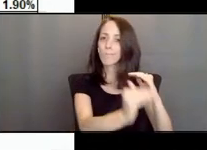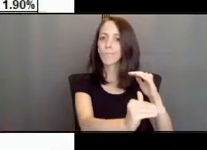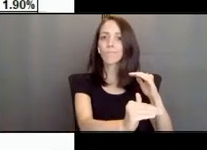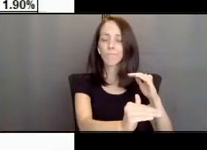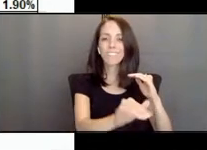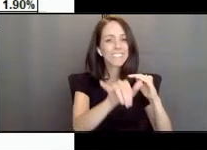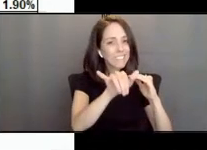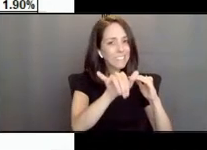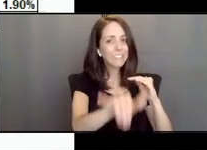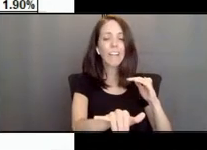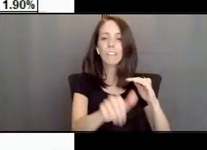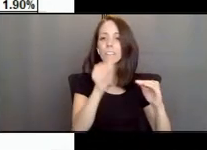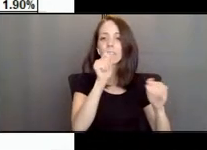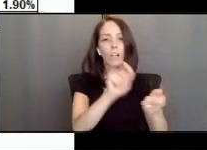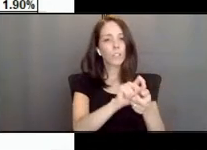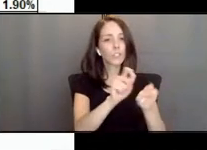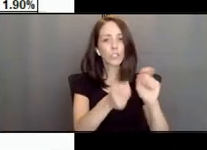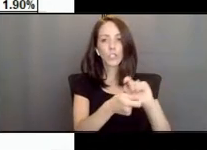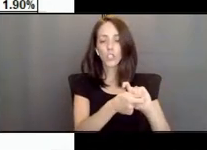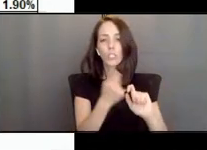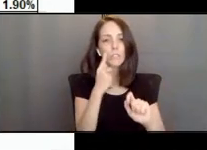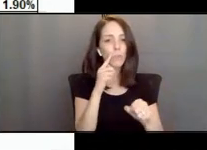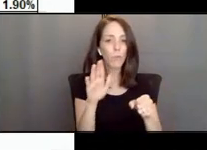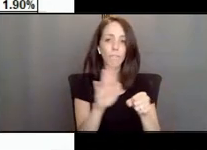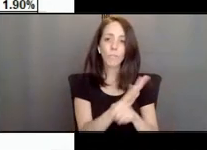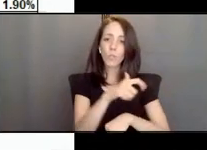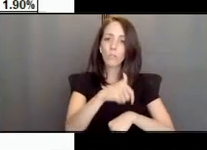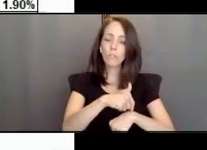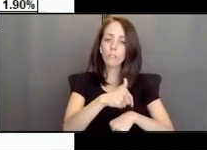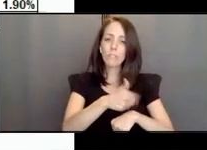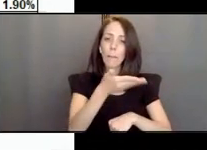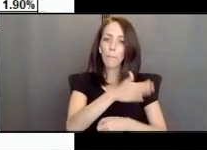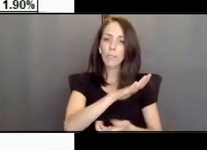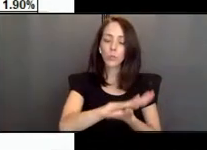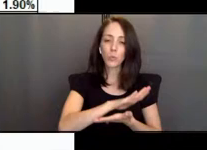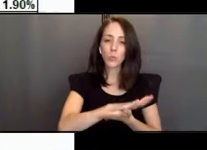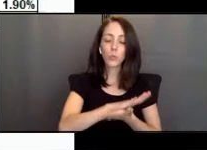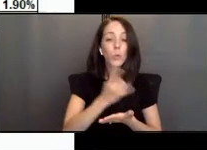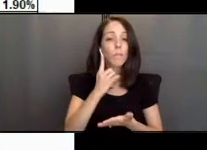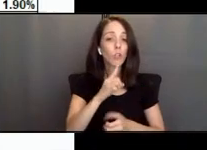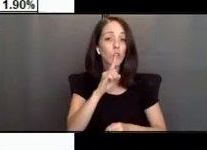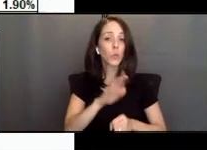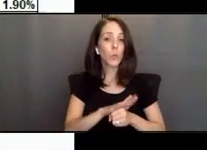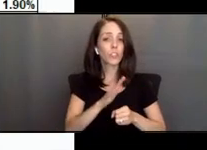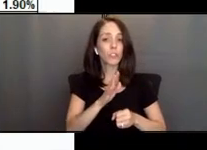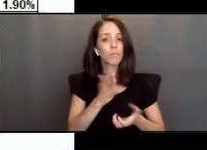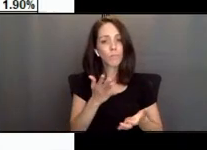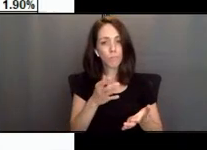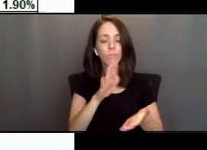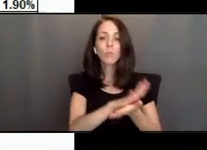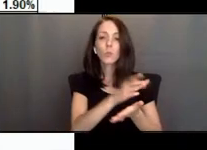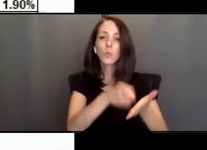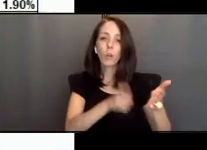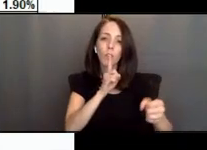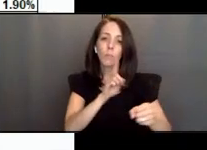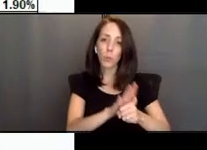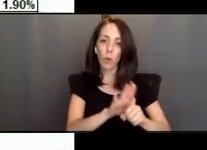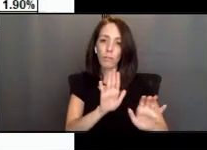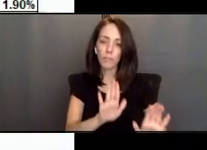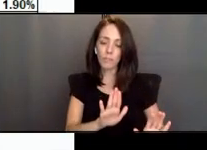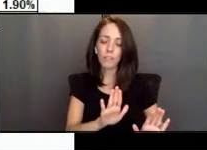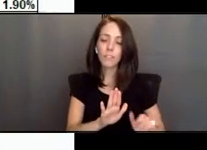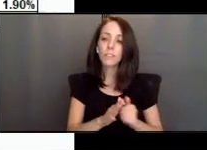the same for the rest of their program with the tuition promise. So the percent increase for those returning students